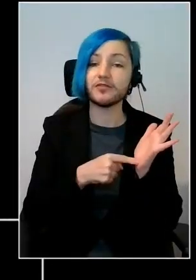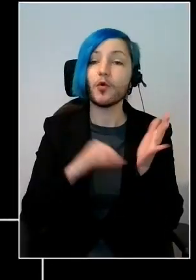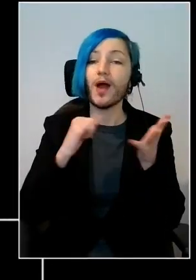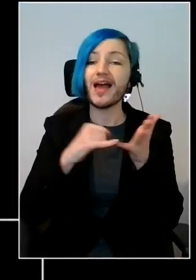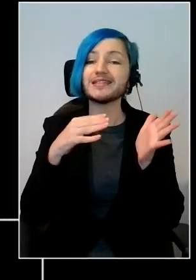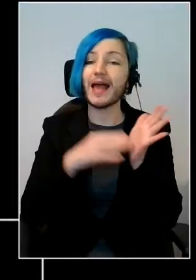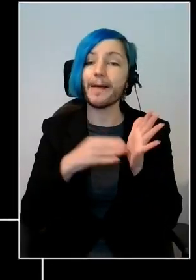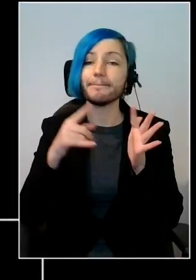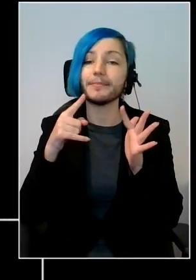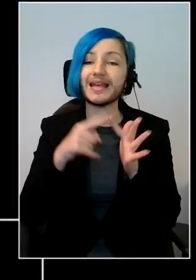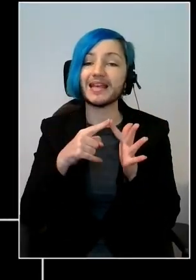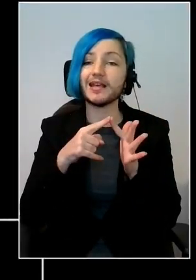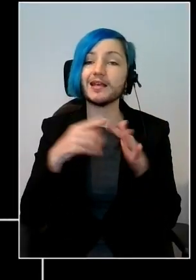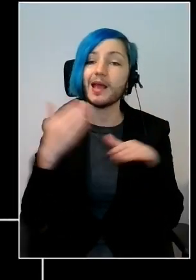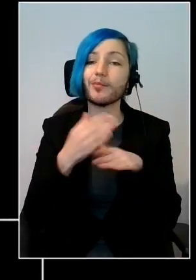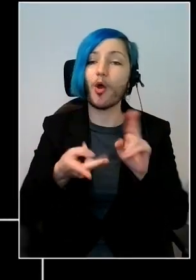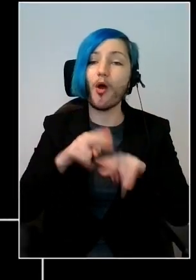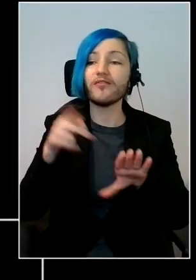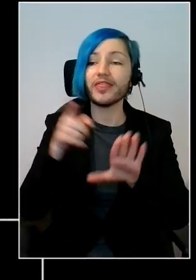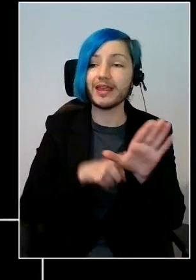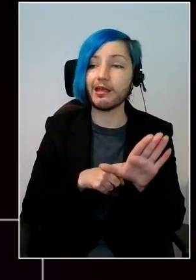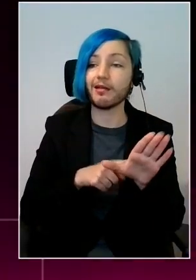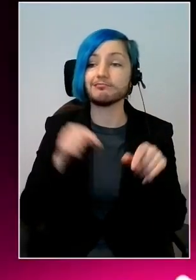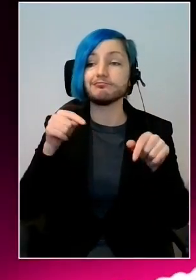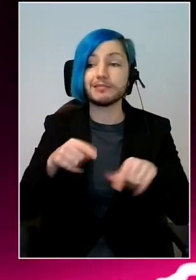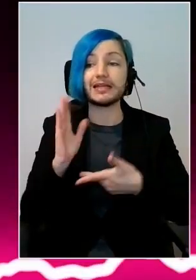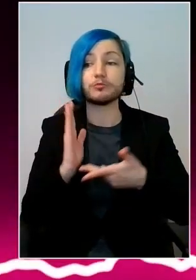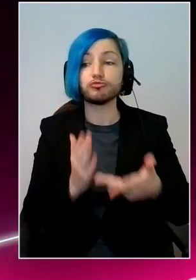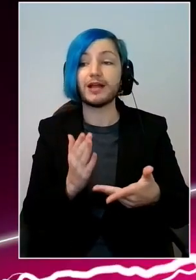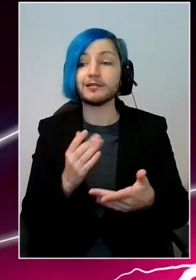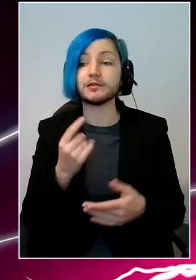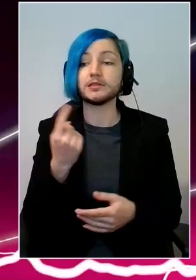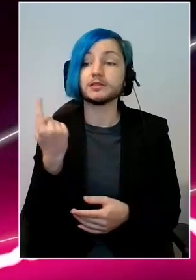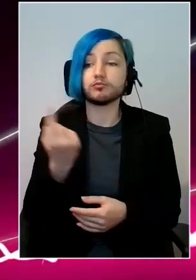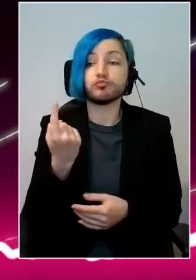is BCS's very own Tony Pitchford.